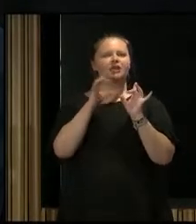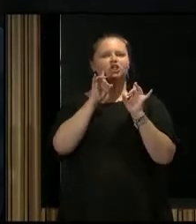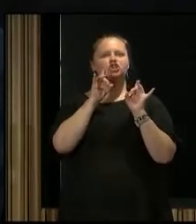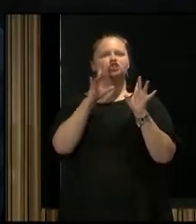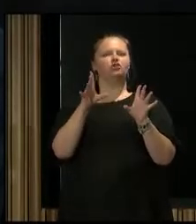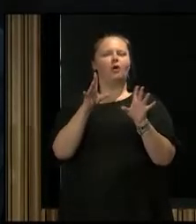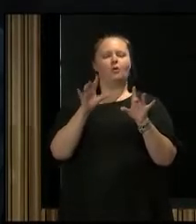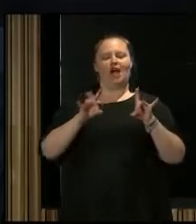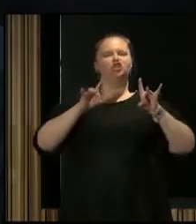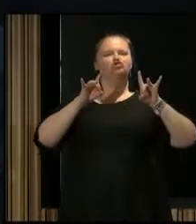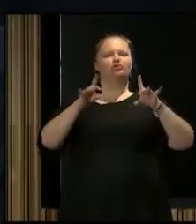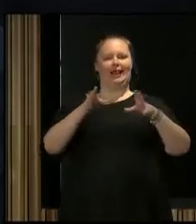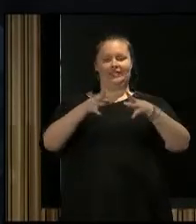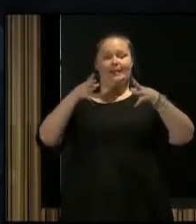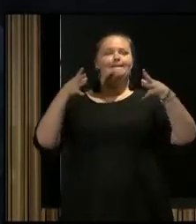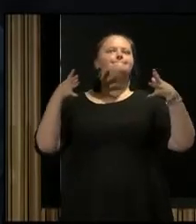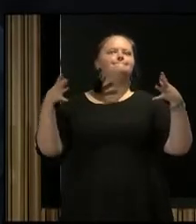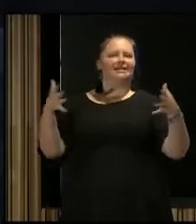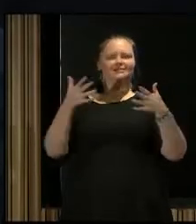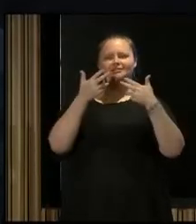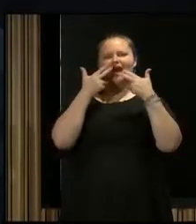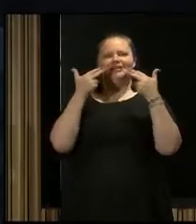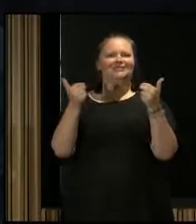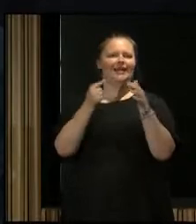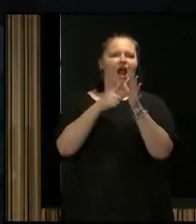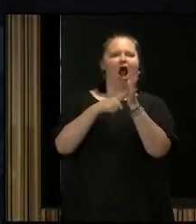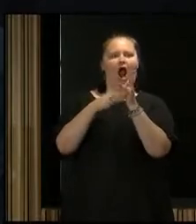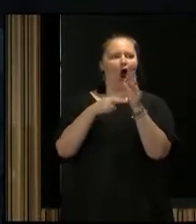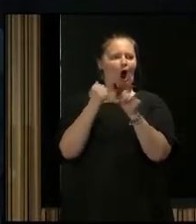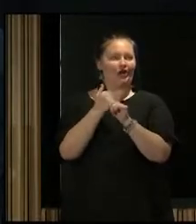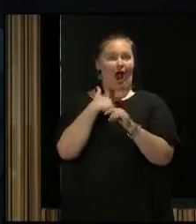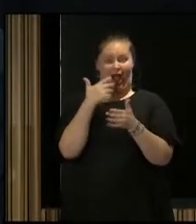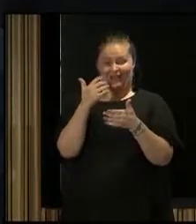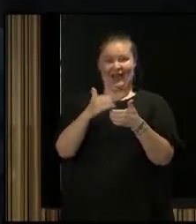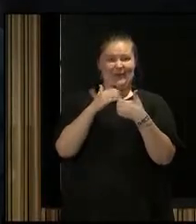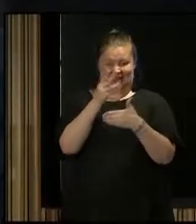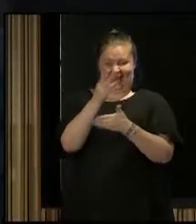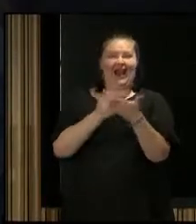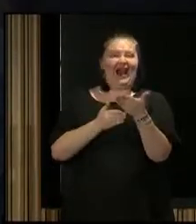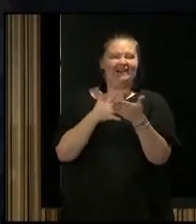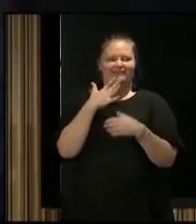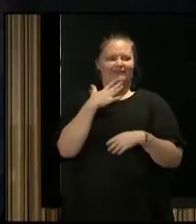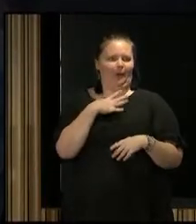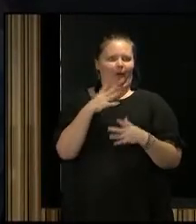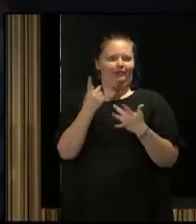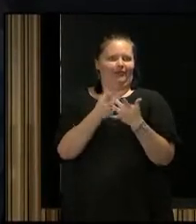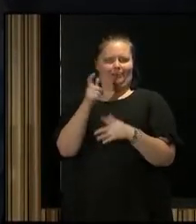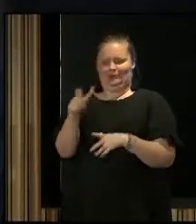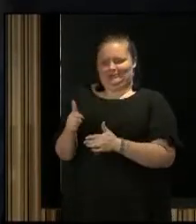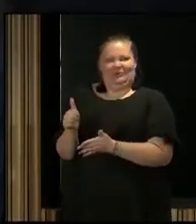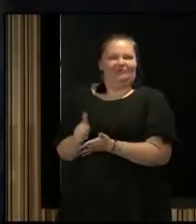Biggest Sing-Along. I own half of that concept and I really want someone else to buy it. I would love to do more of that because,